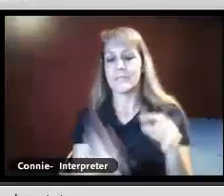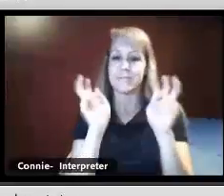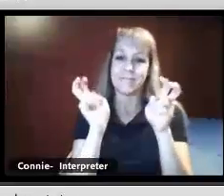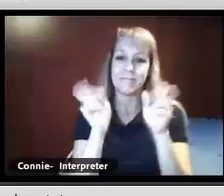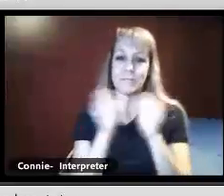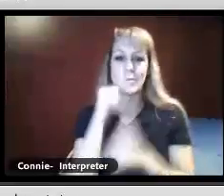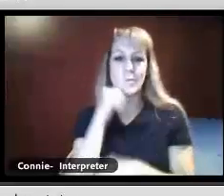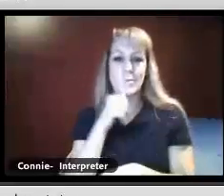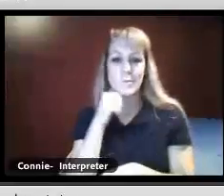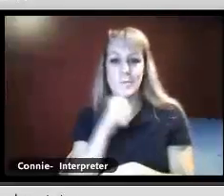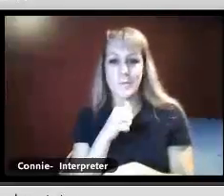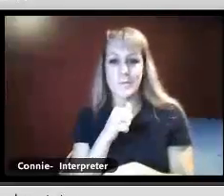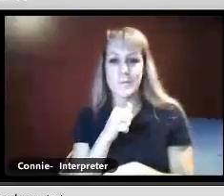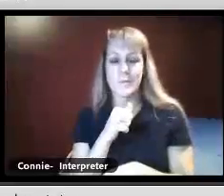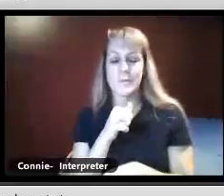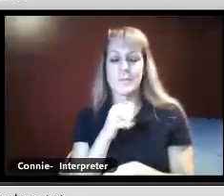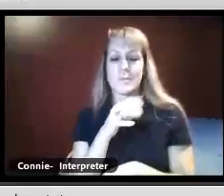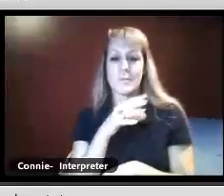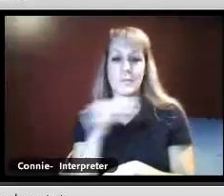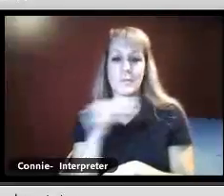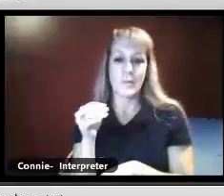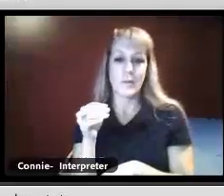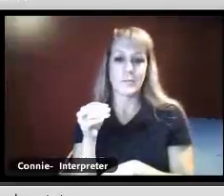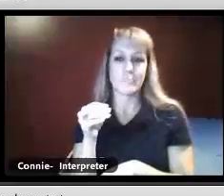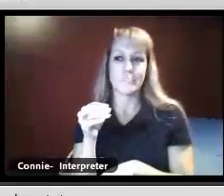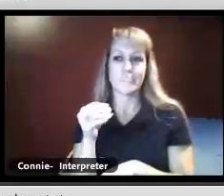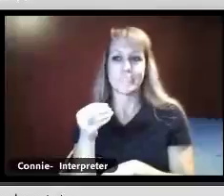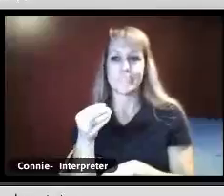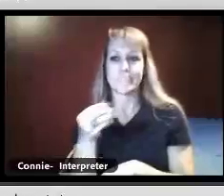and their, shall we say,